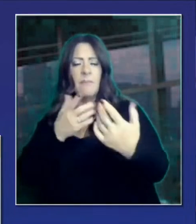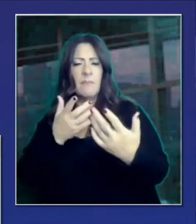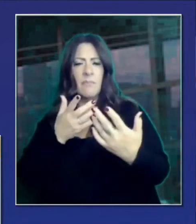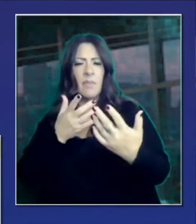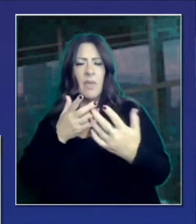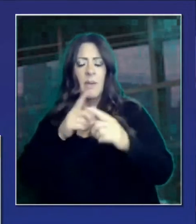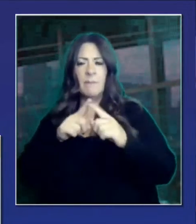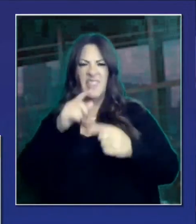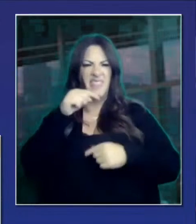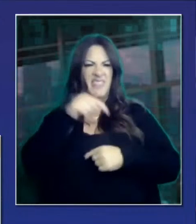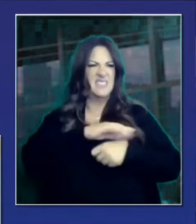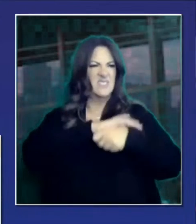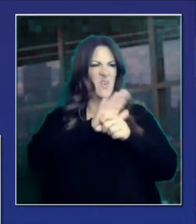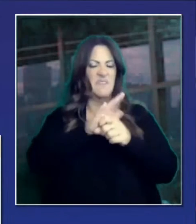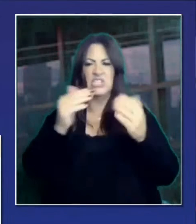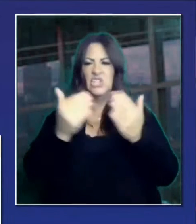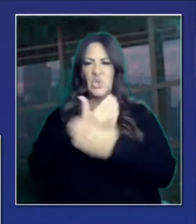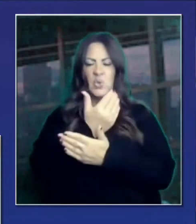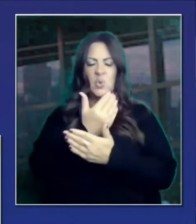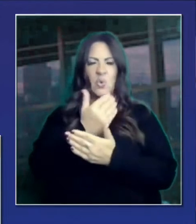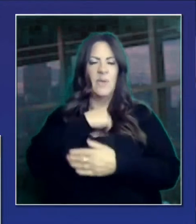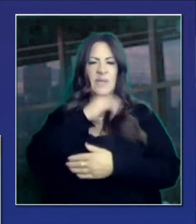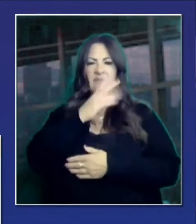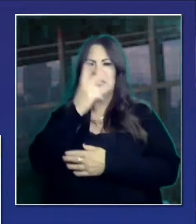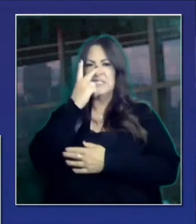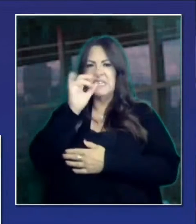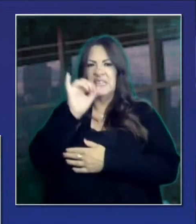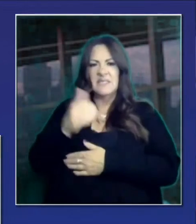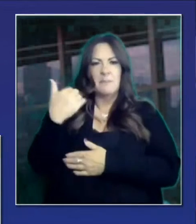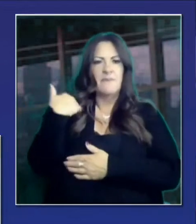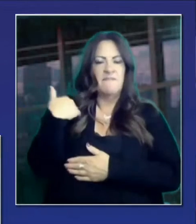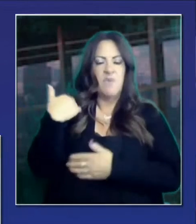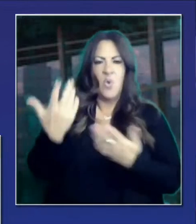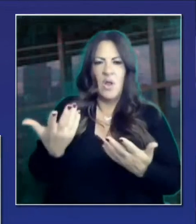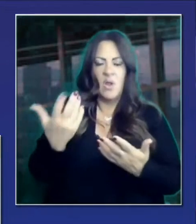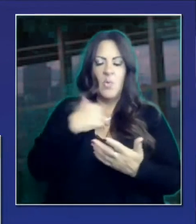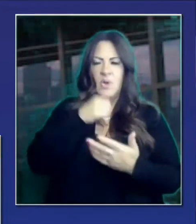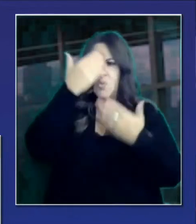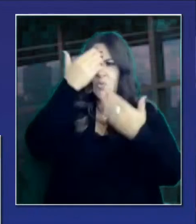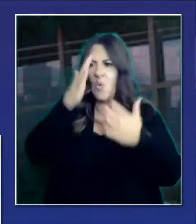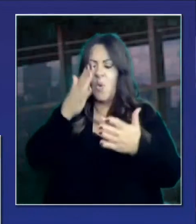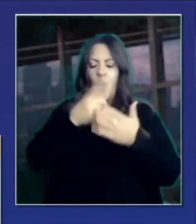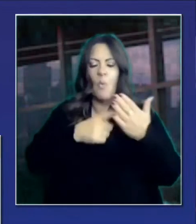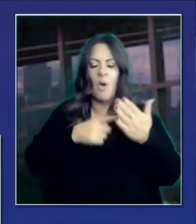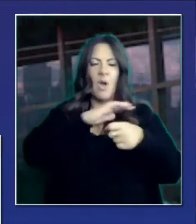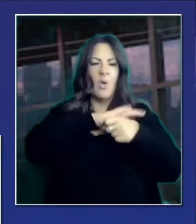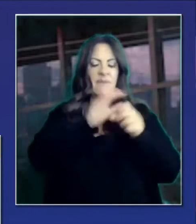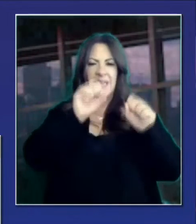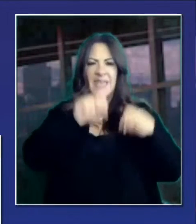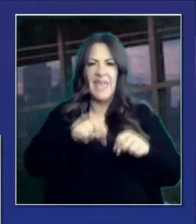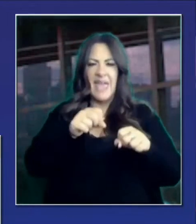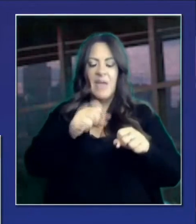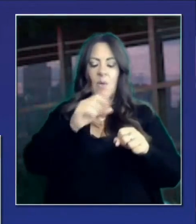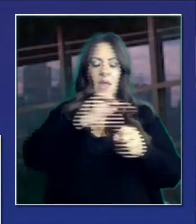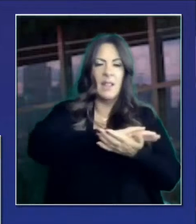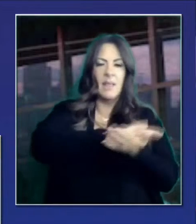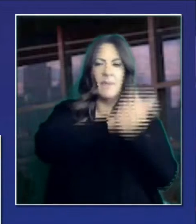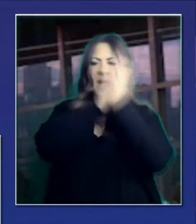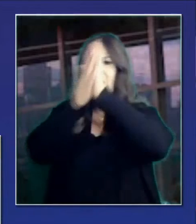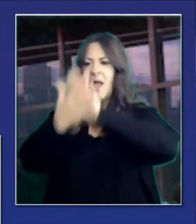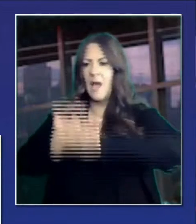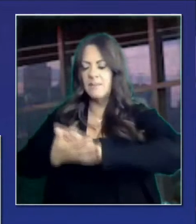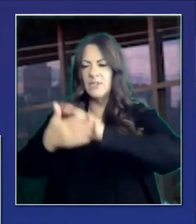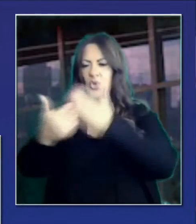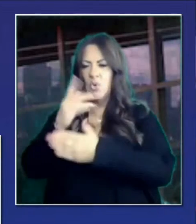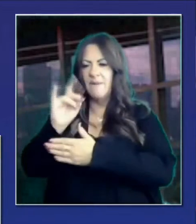before. We have no game film on COVID-19. We don't know what it's going to do. So we need to constantly be watching the plays